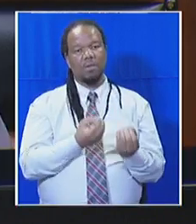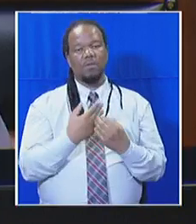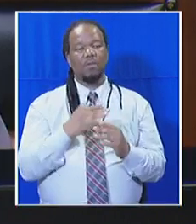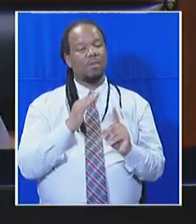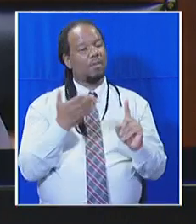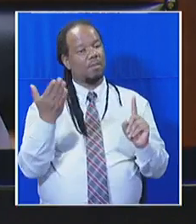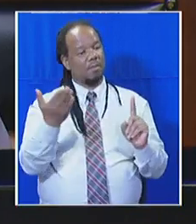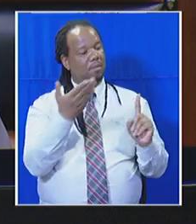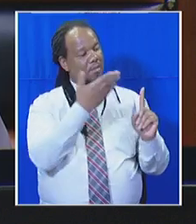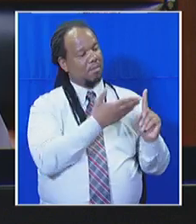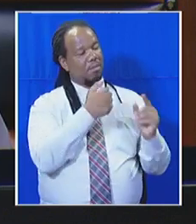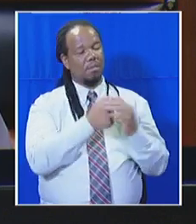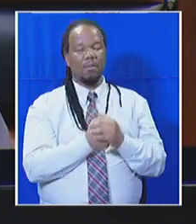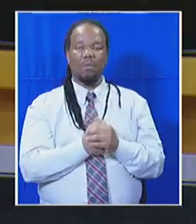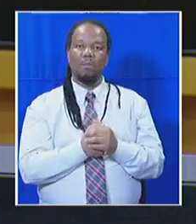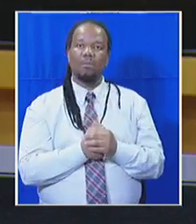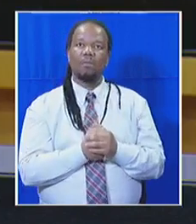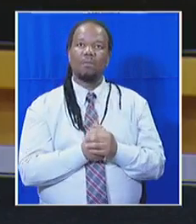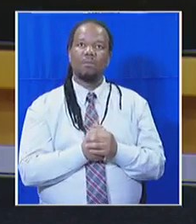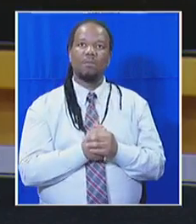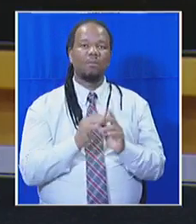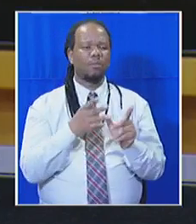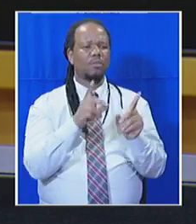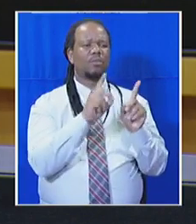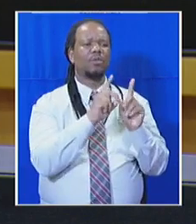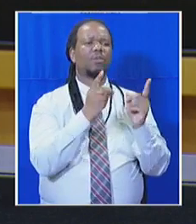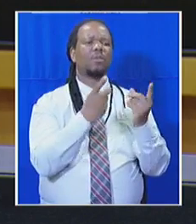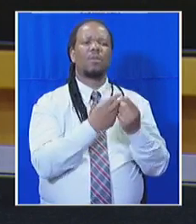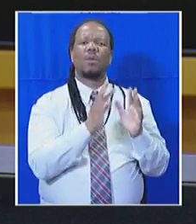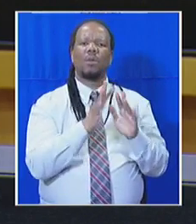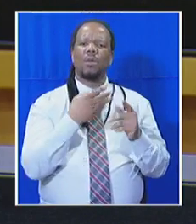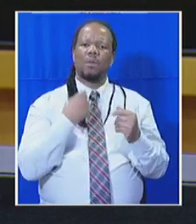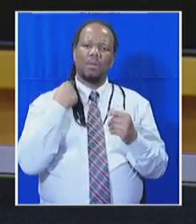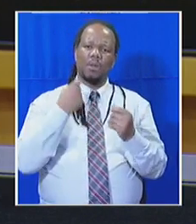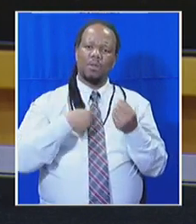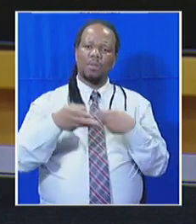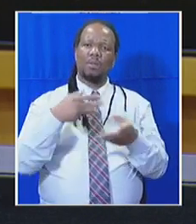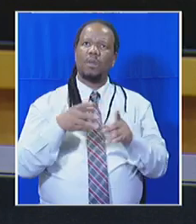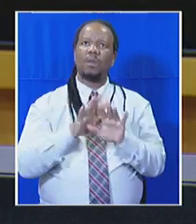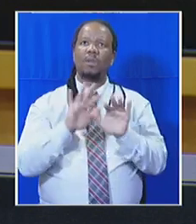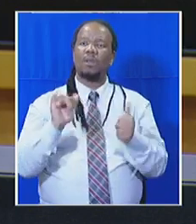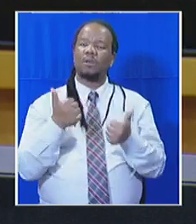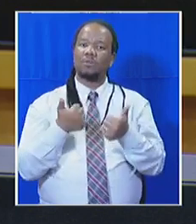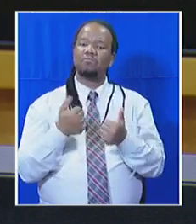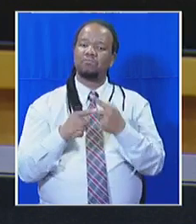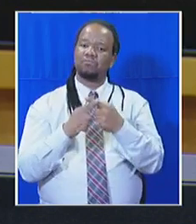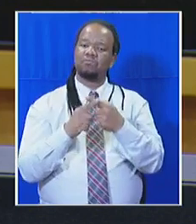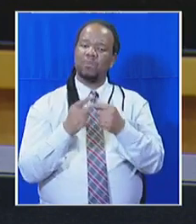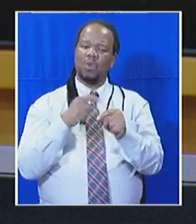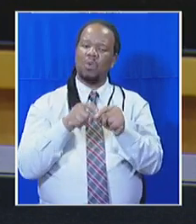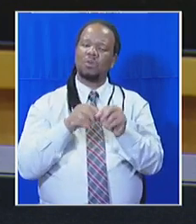Minister. Yeah, no, my department doesn't have wasteful expenditure. That's why we've got a clean audit.